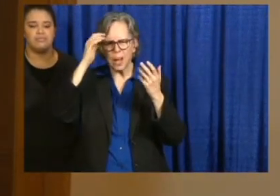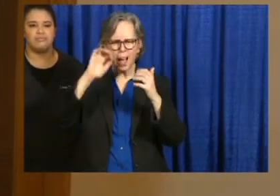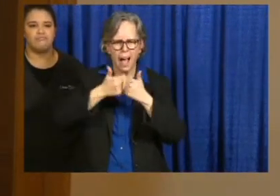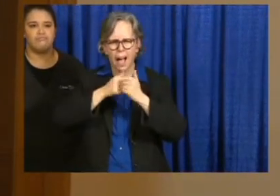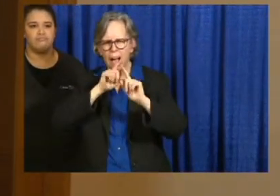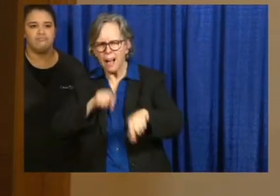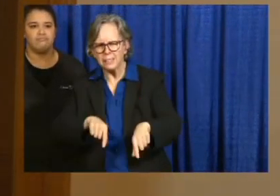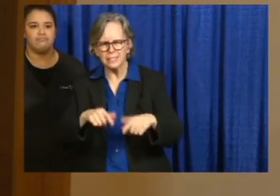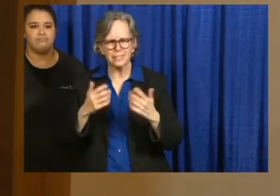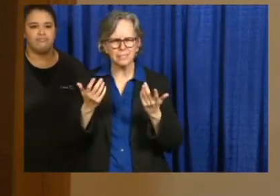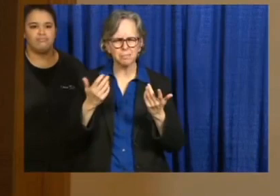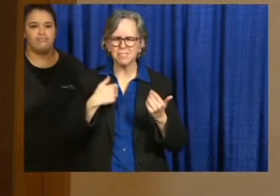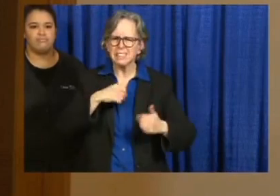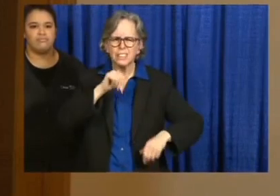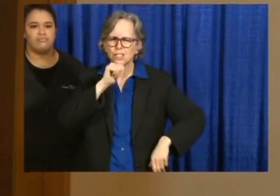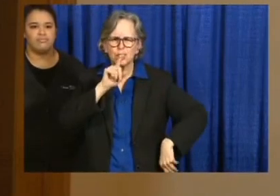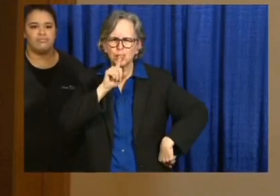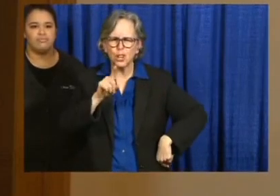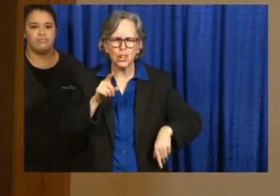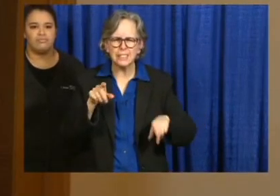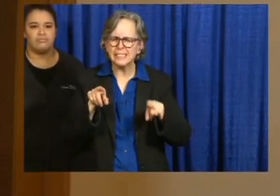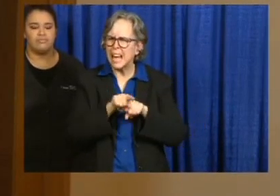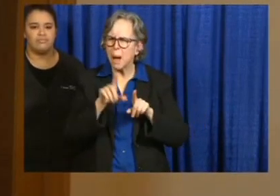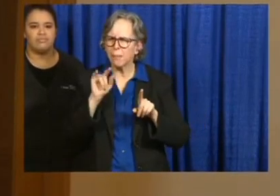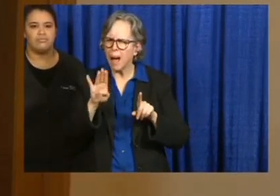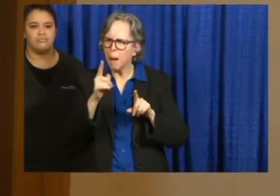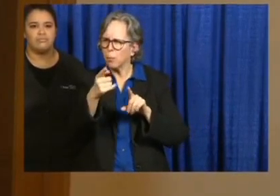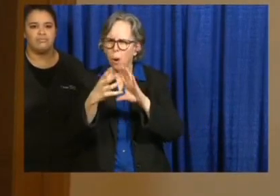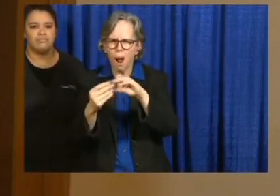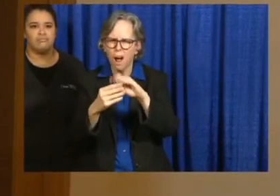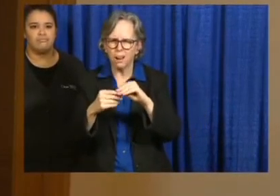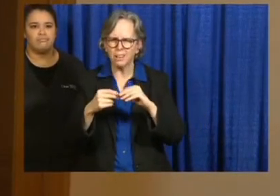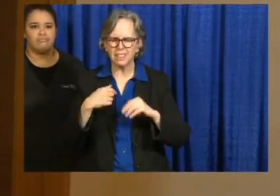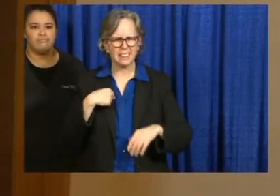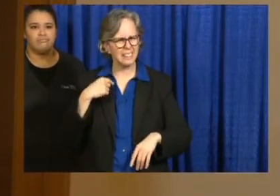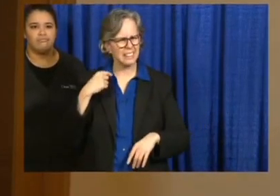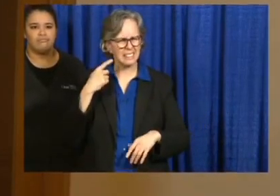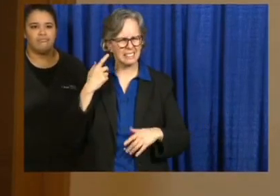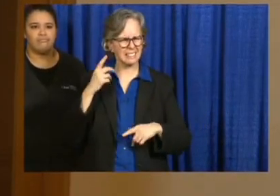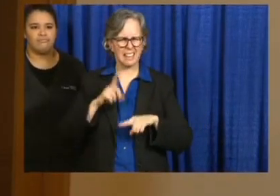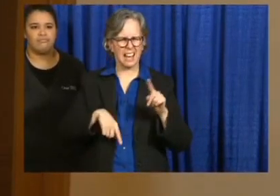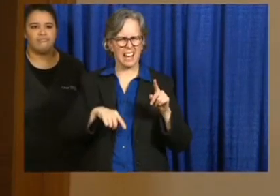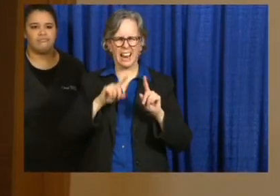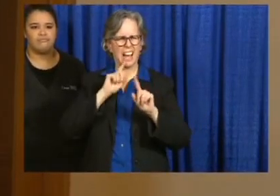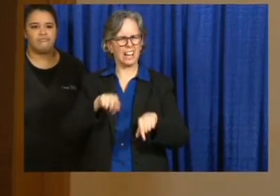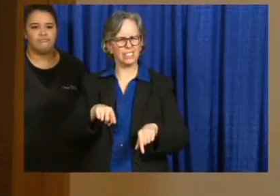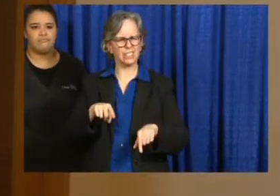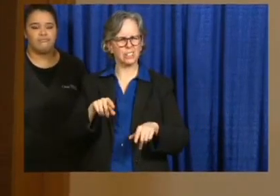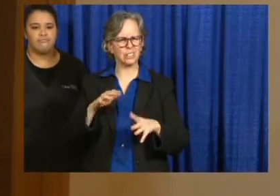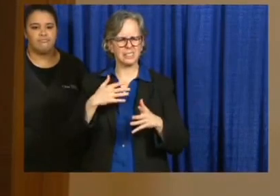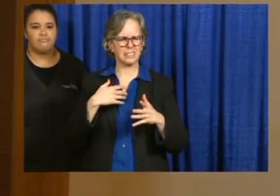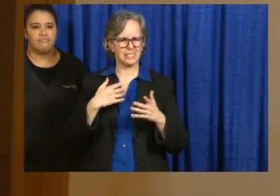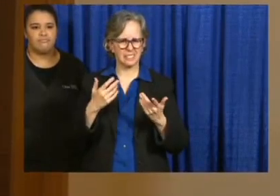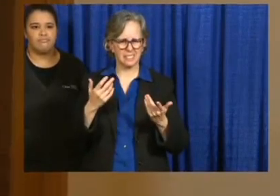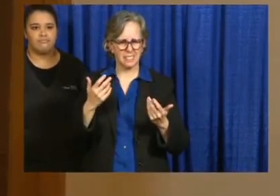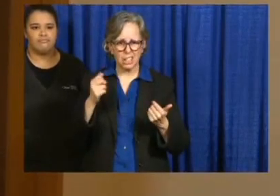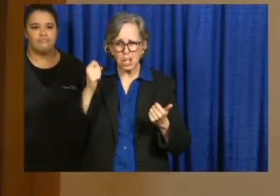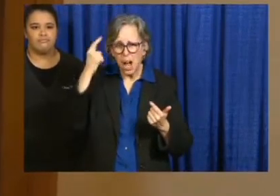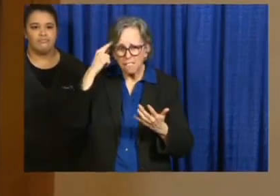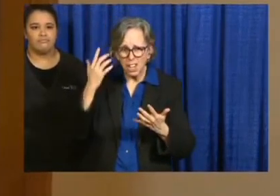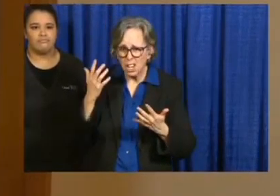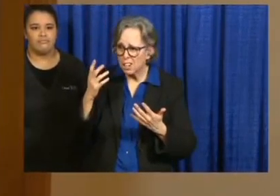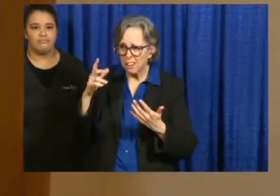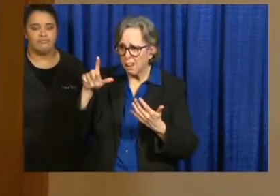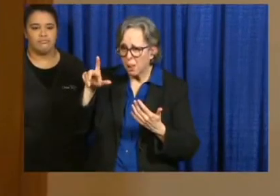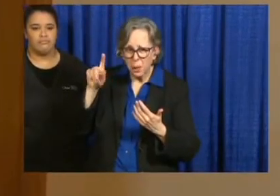it's the same labs, and so I really can't comment on that. I wonder if the governor or lieutenant governor have any thoughts. It's just